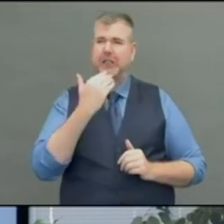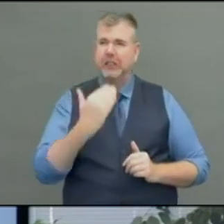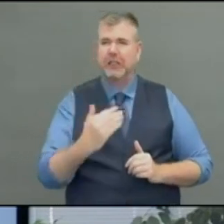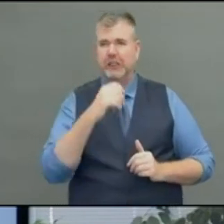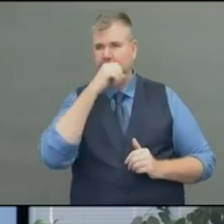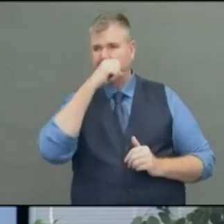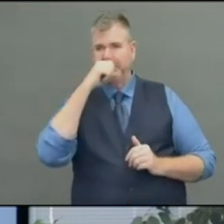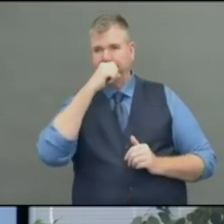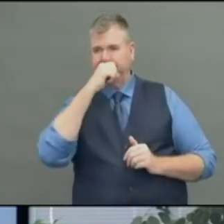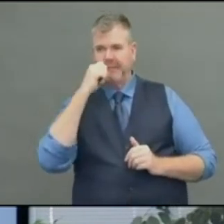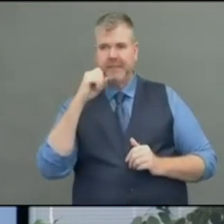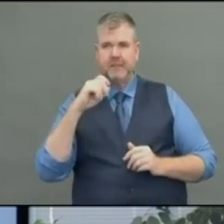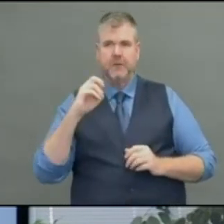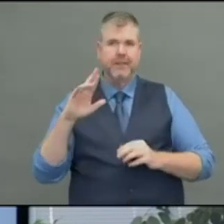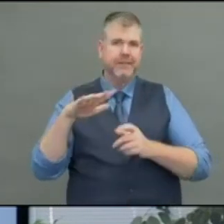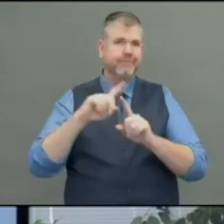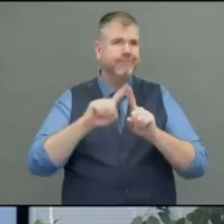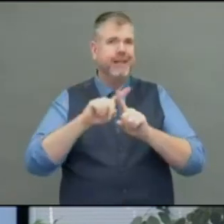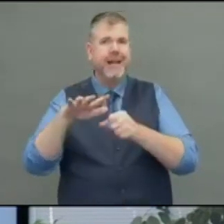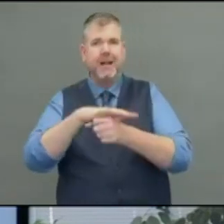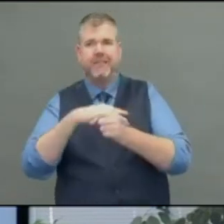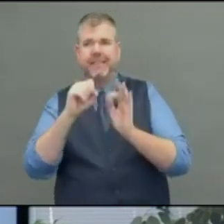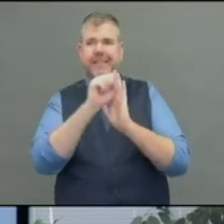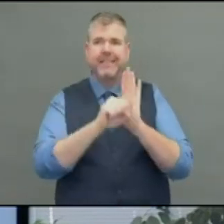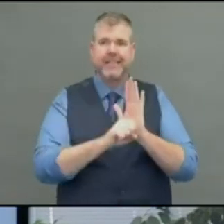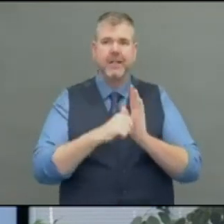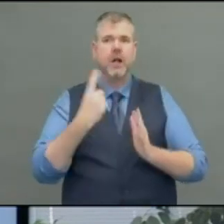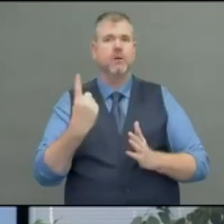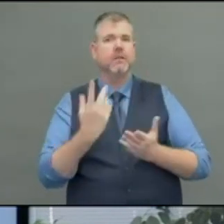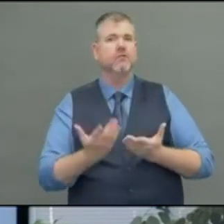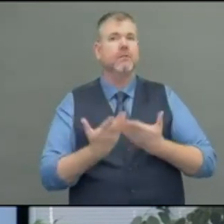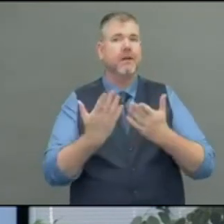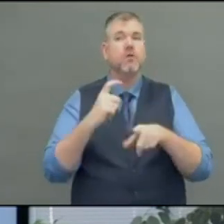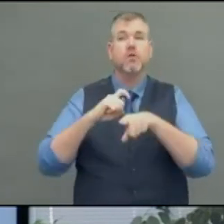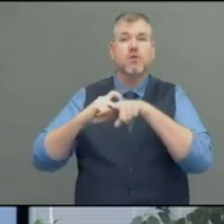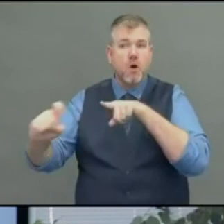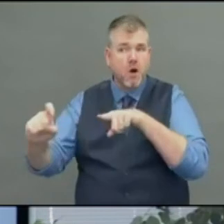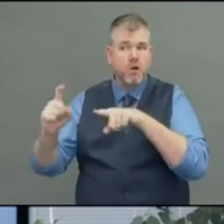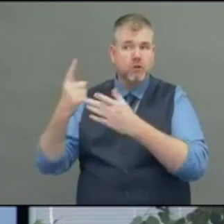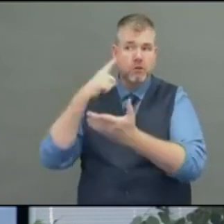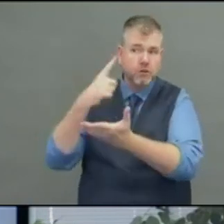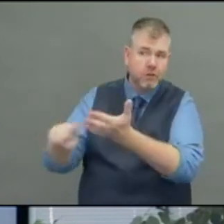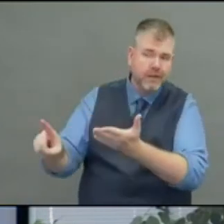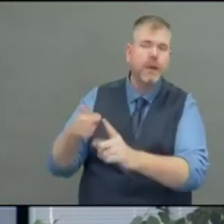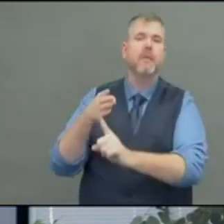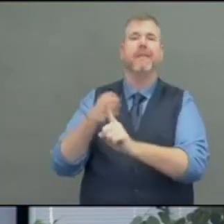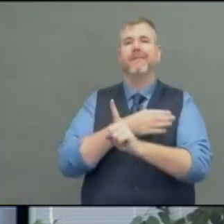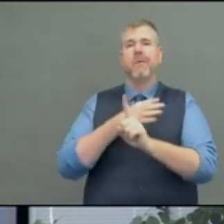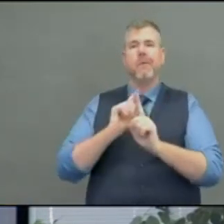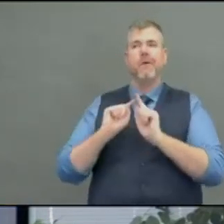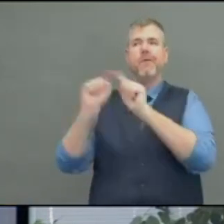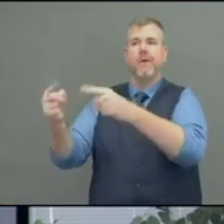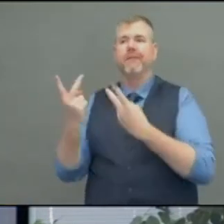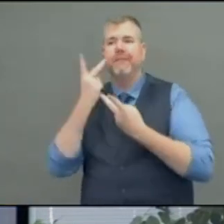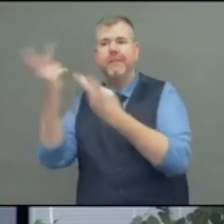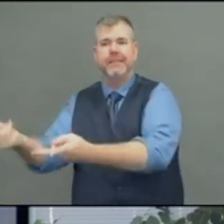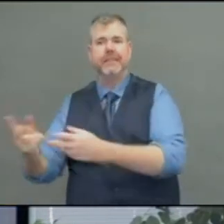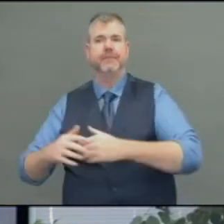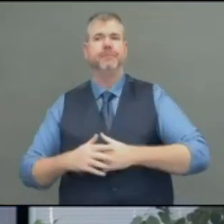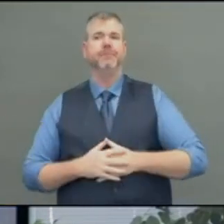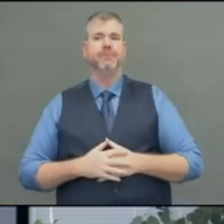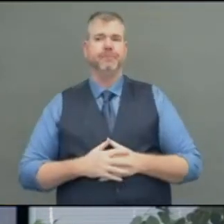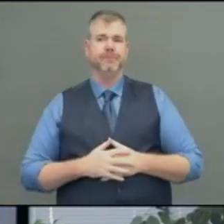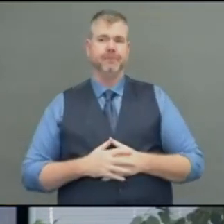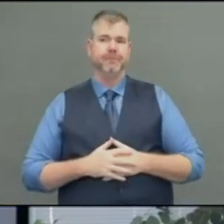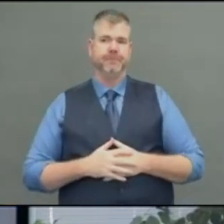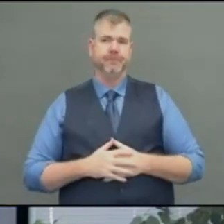always recommend that you call before you visit, so that you know of any restrictions, any special attention that